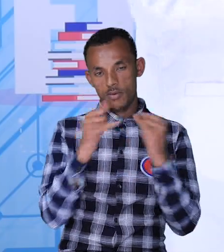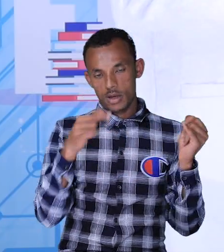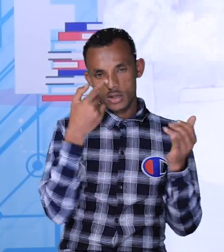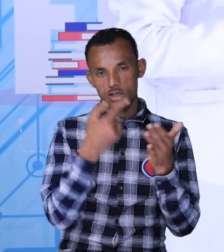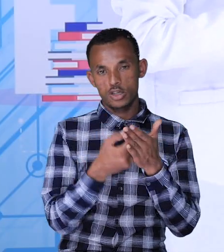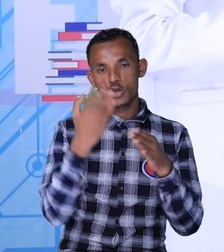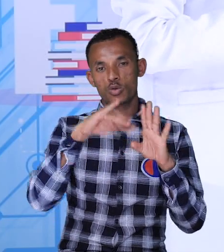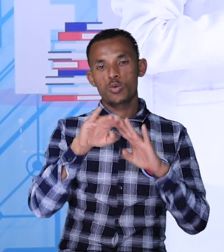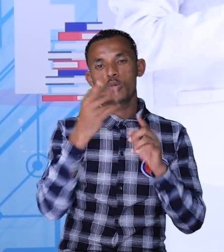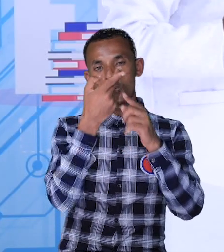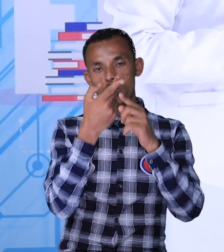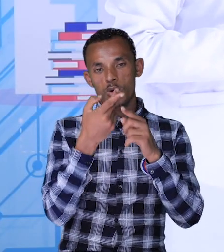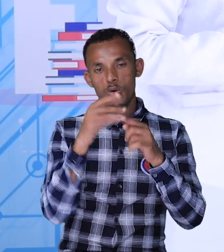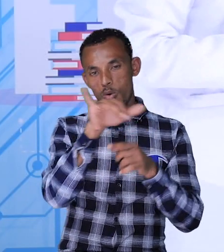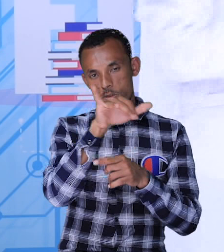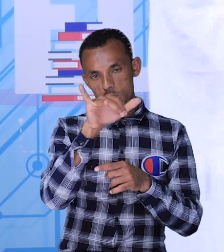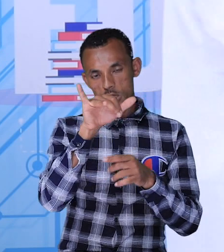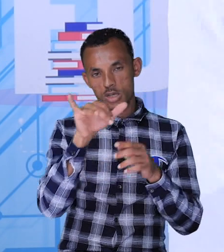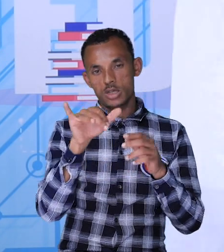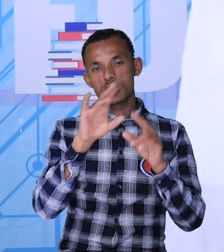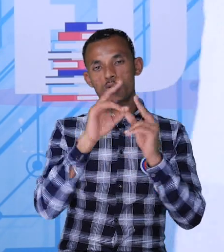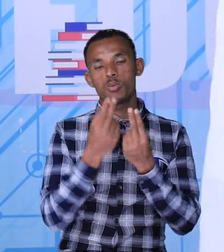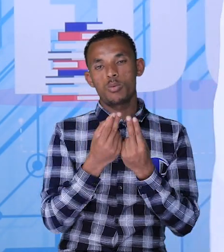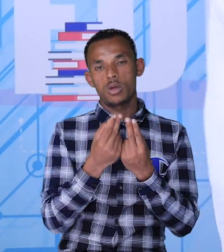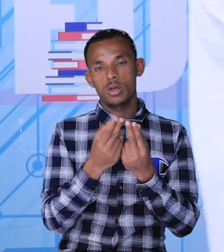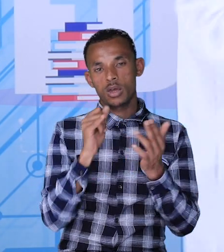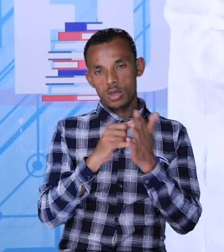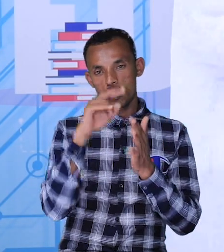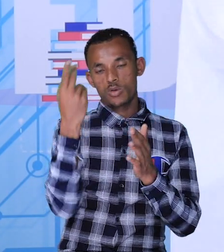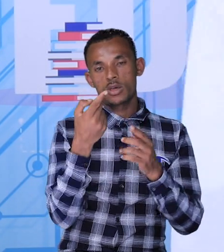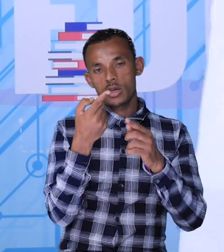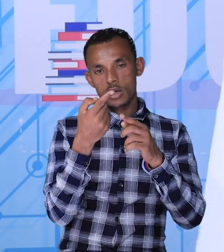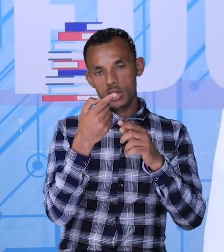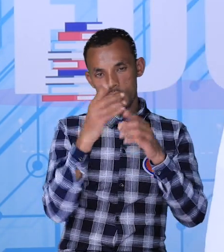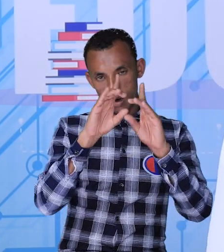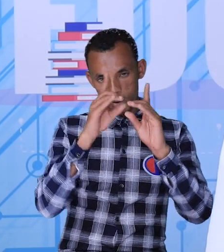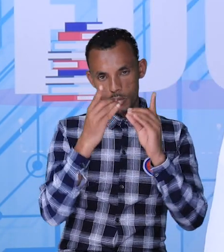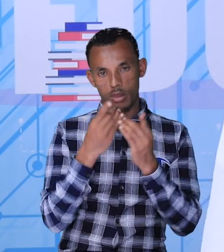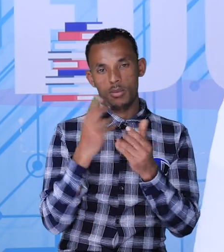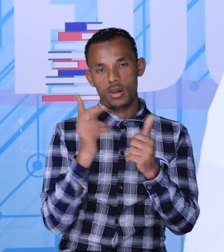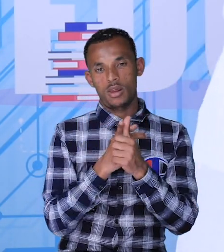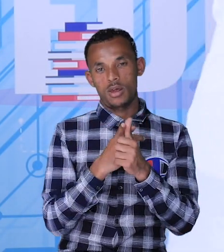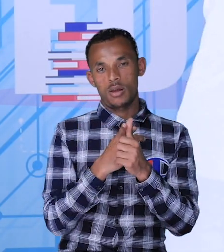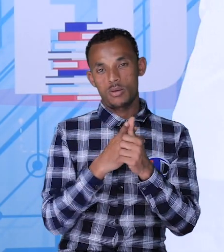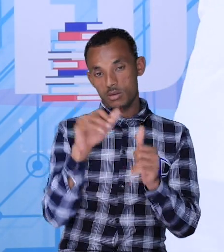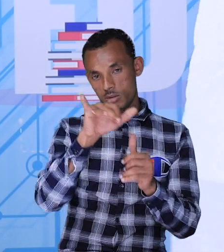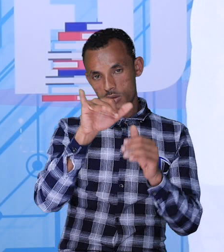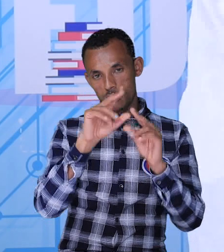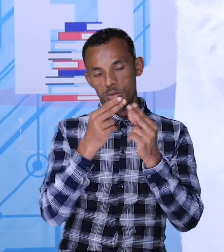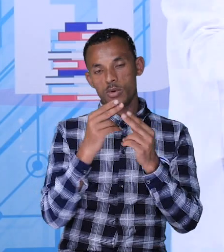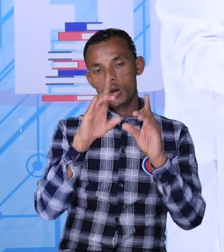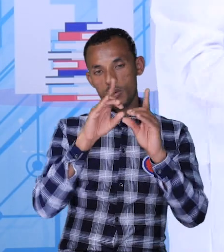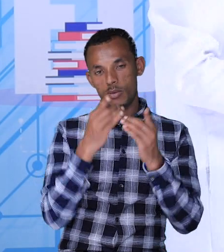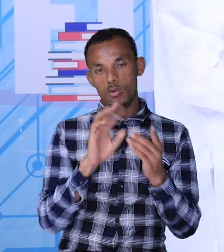into homogeneous group or into strata. One group may be just using their department, you can just will